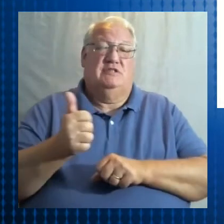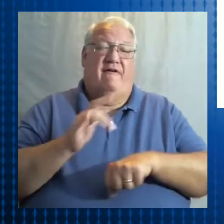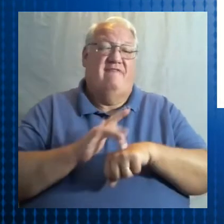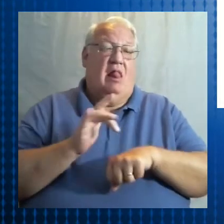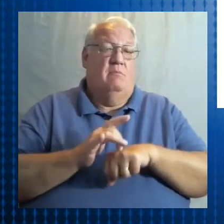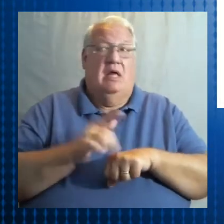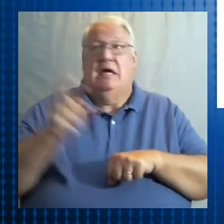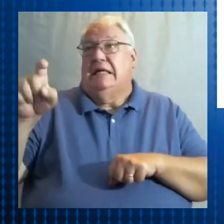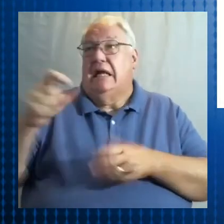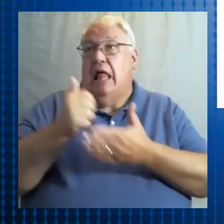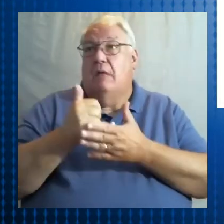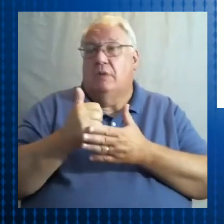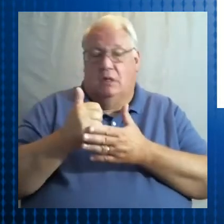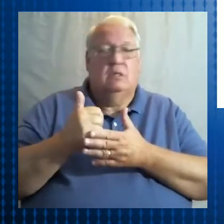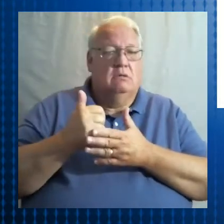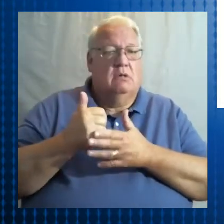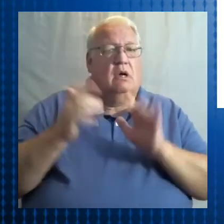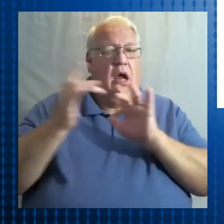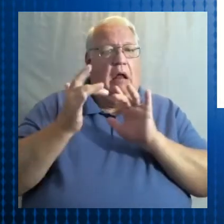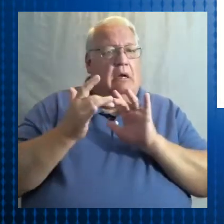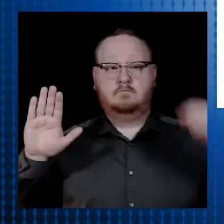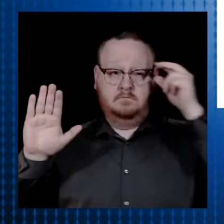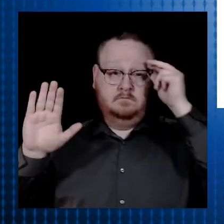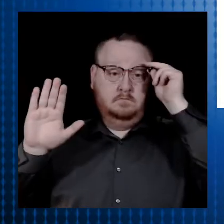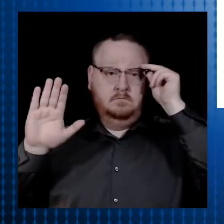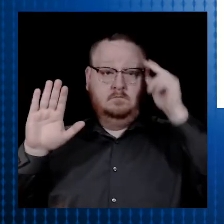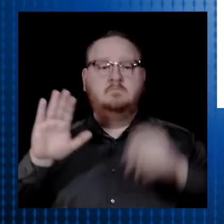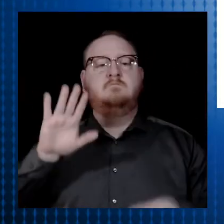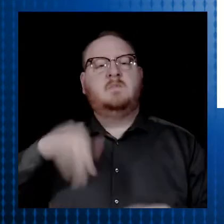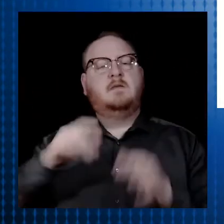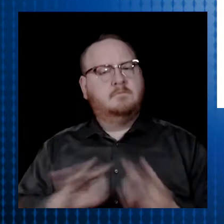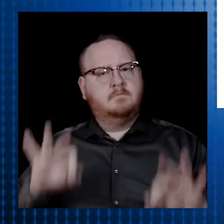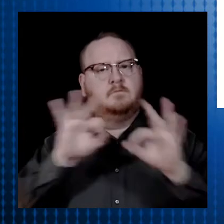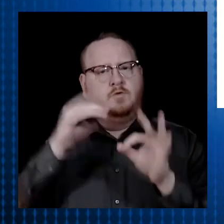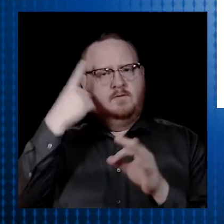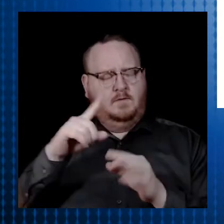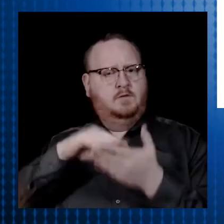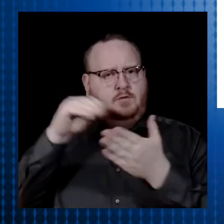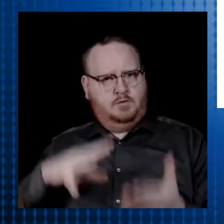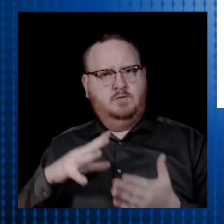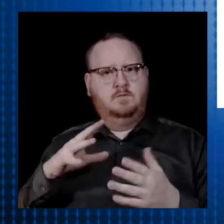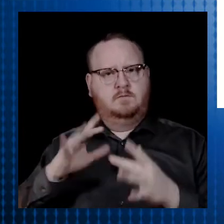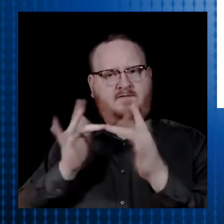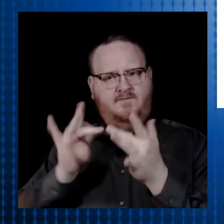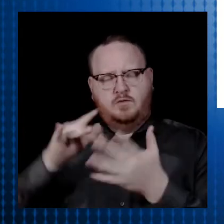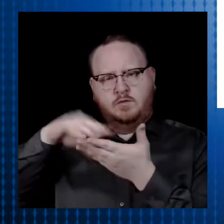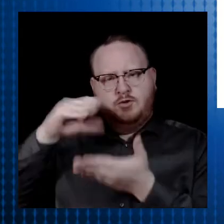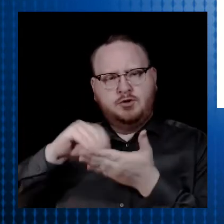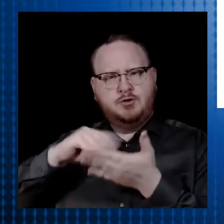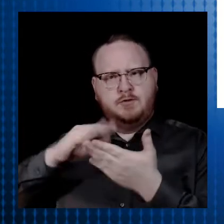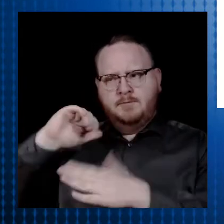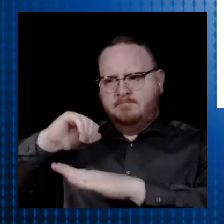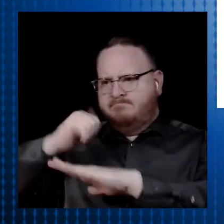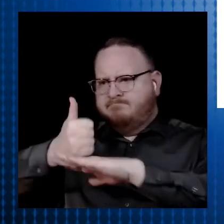families. This was critical early to get students on the virtual learning platform. Many of our families had to